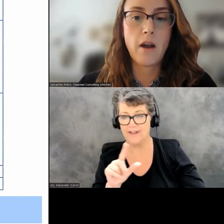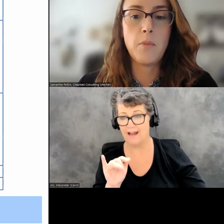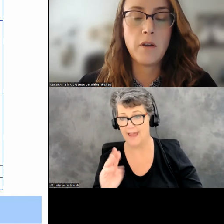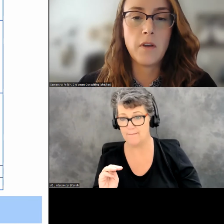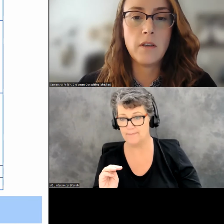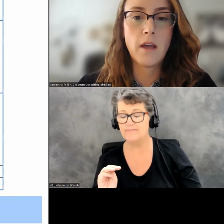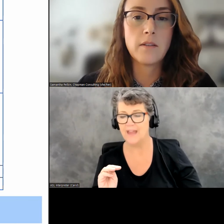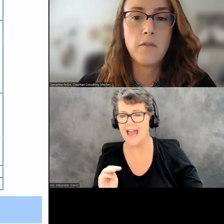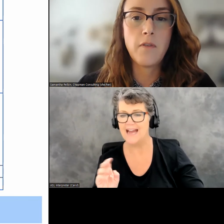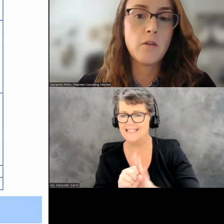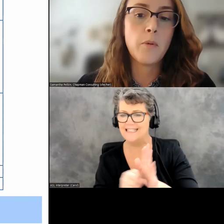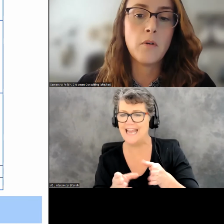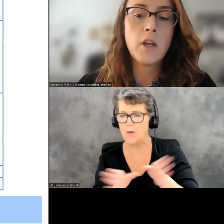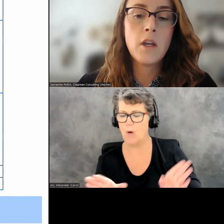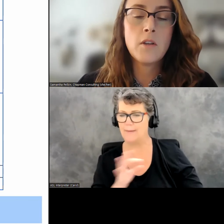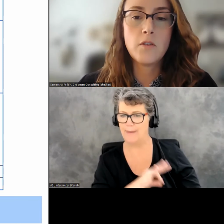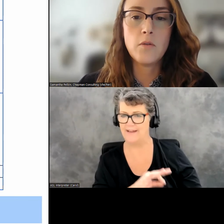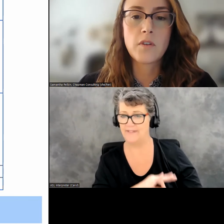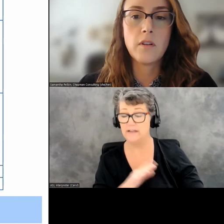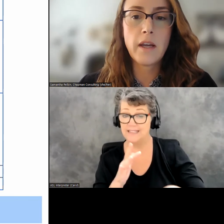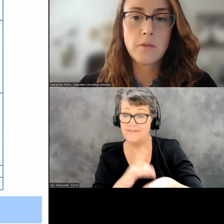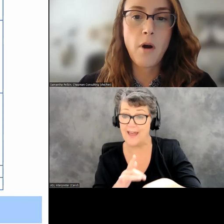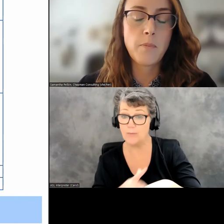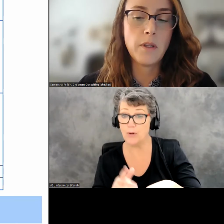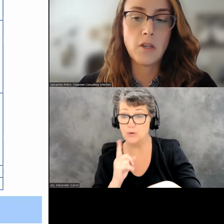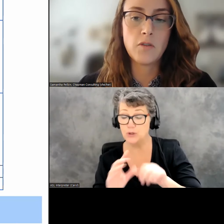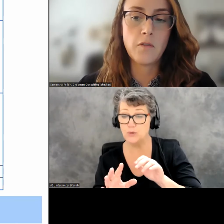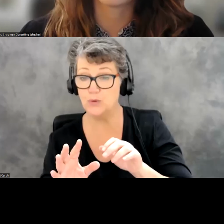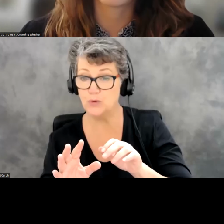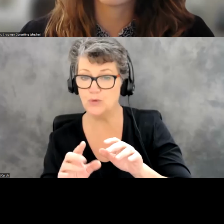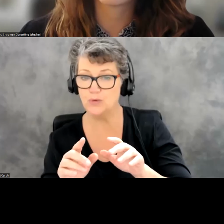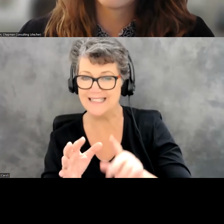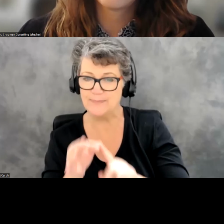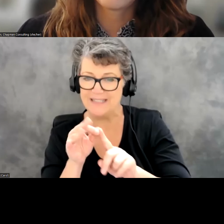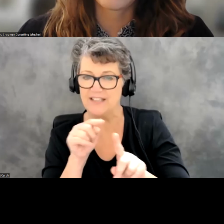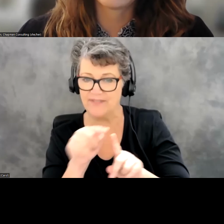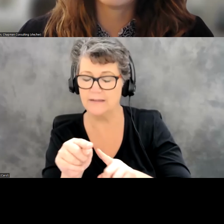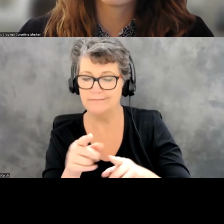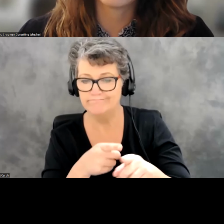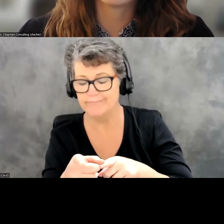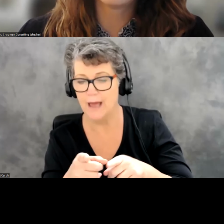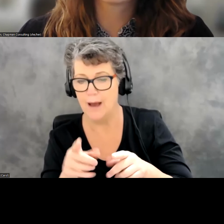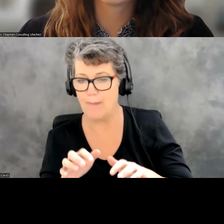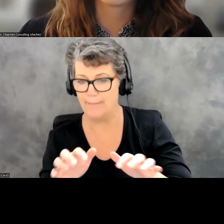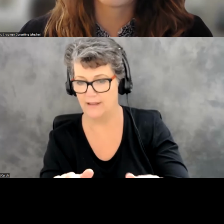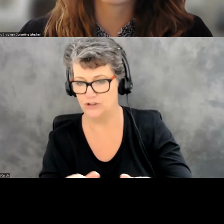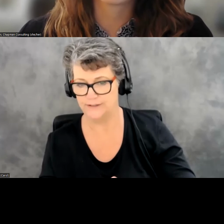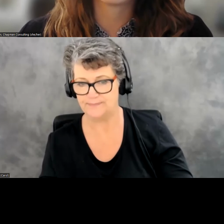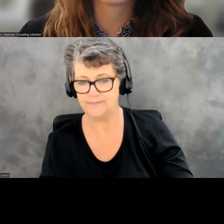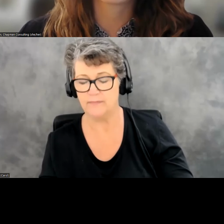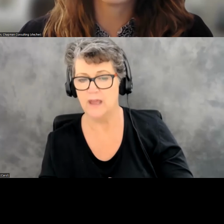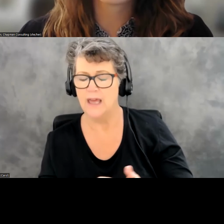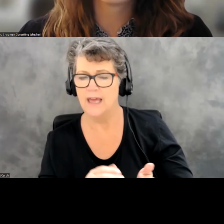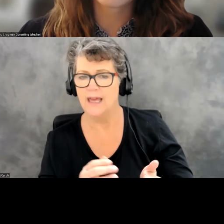statewide Medi-Cal benefit that is available to select populations of focus. And it seeks to